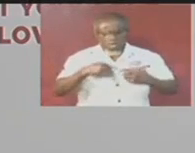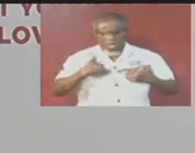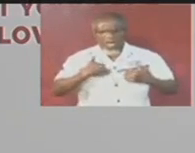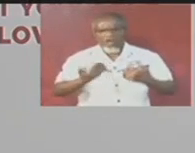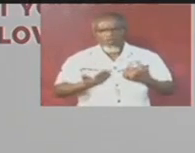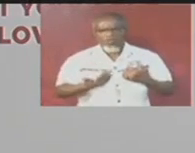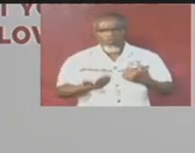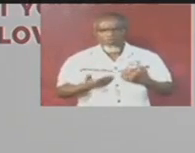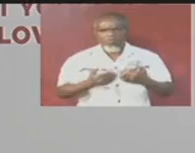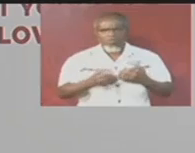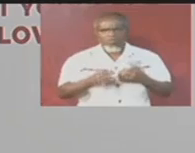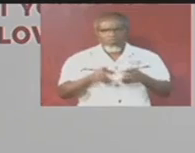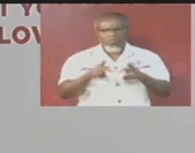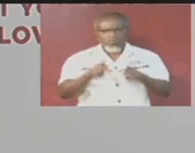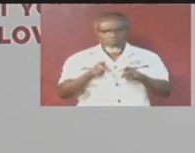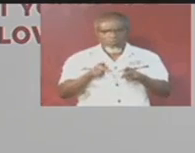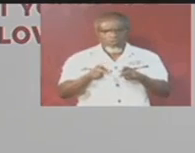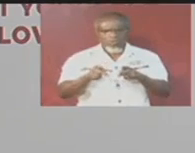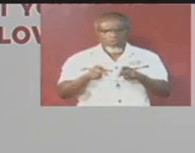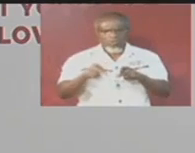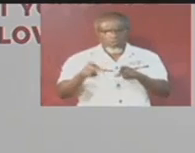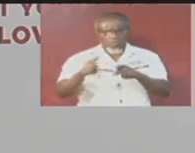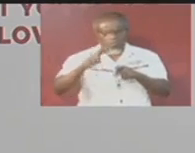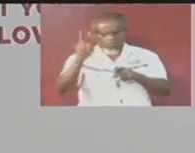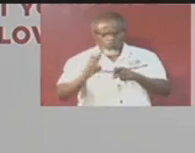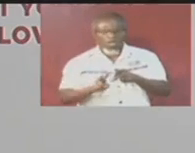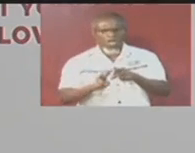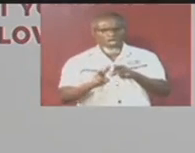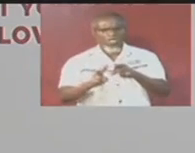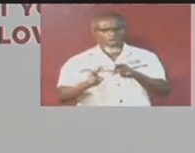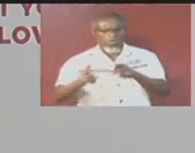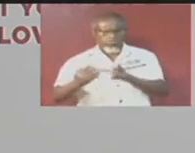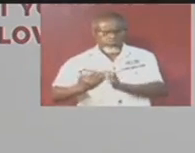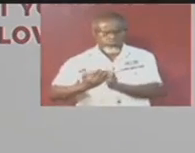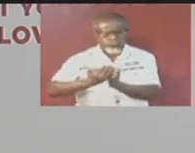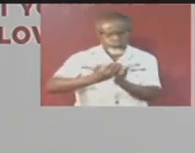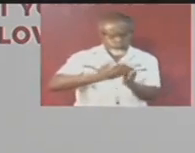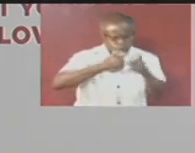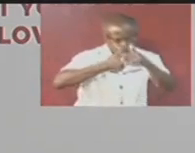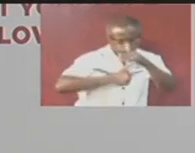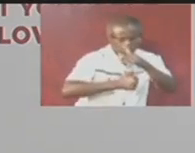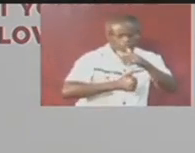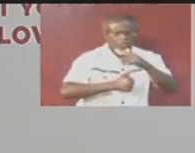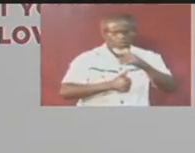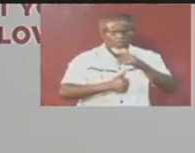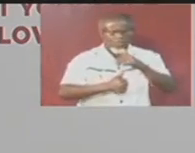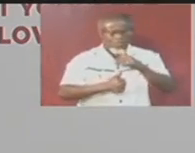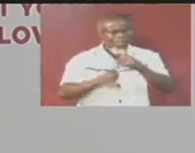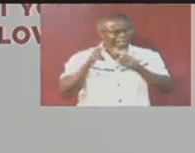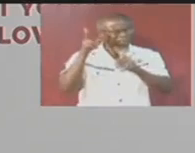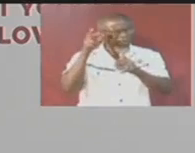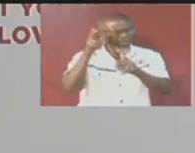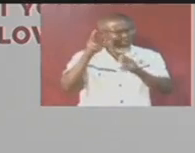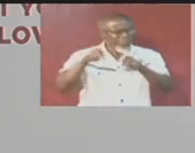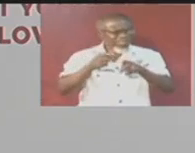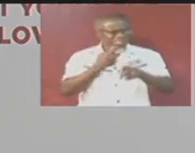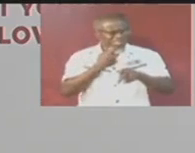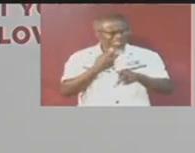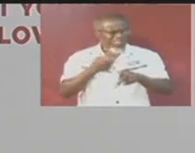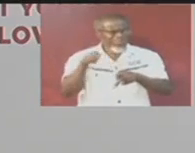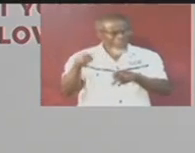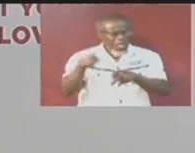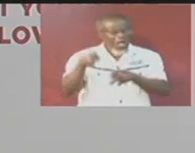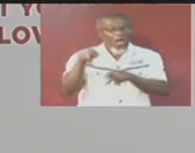illegal immigrants in respect of Venezuelans. Because I too have heard this conversation in the national community, and